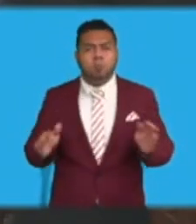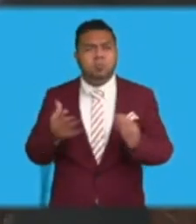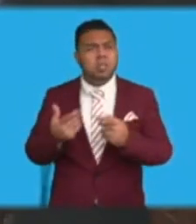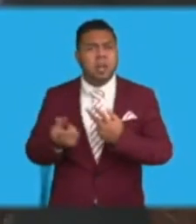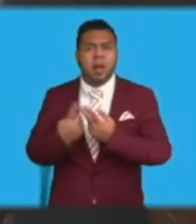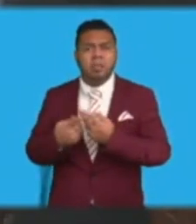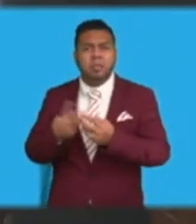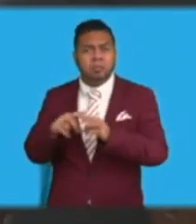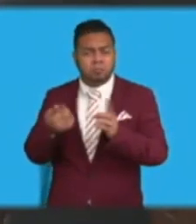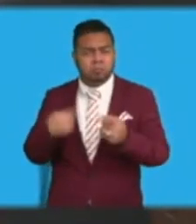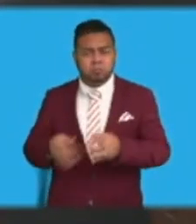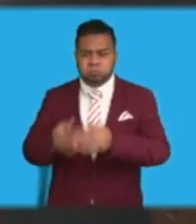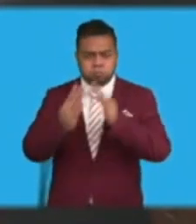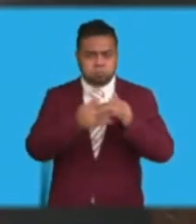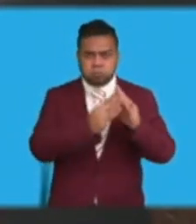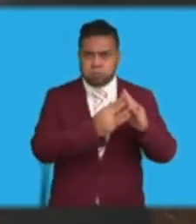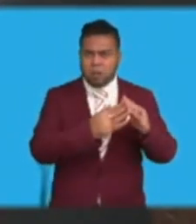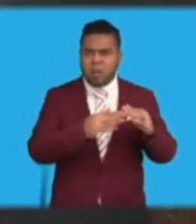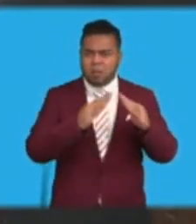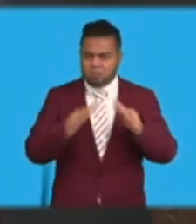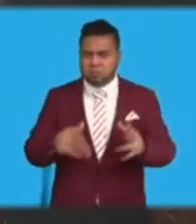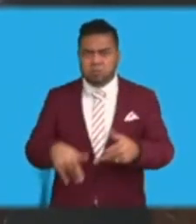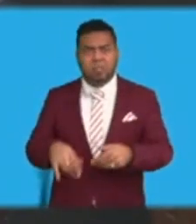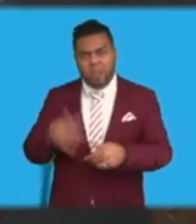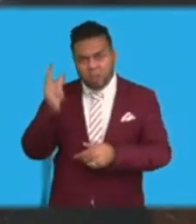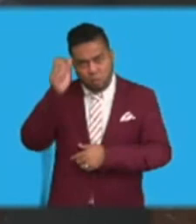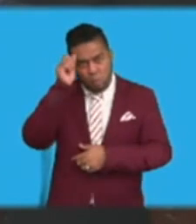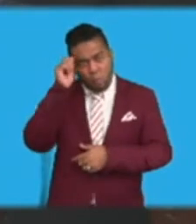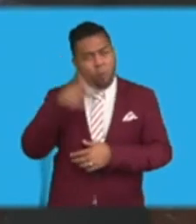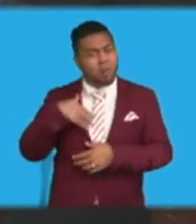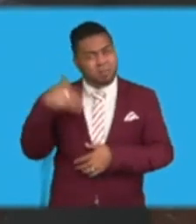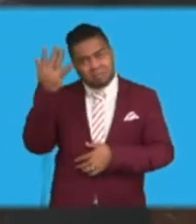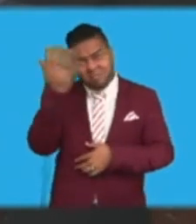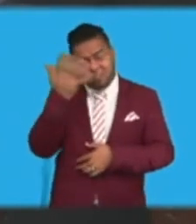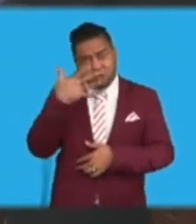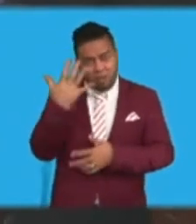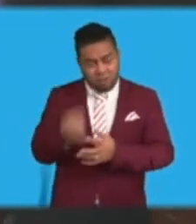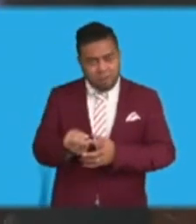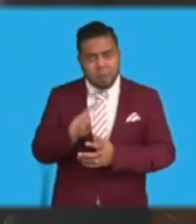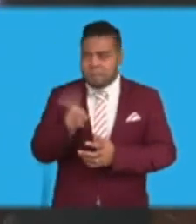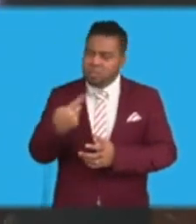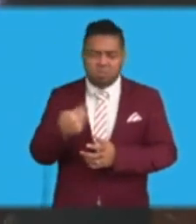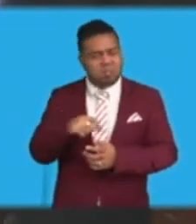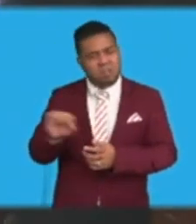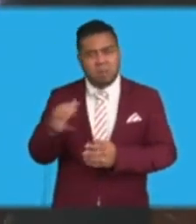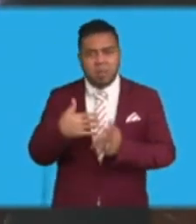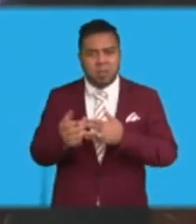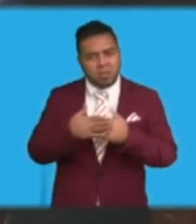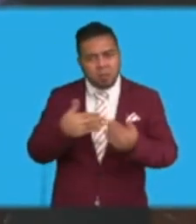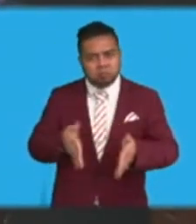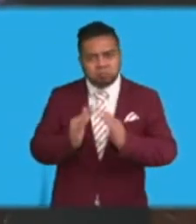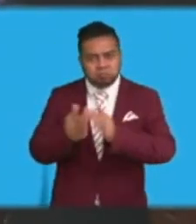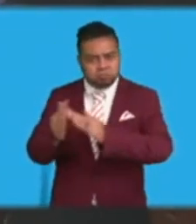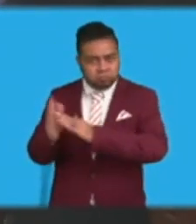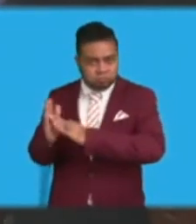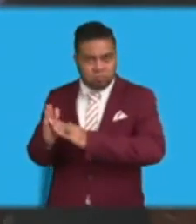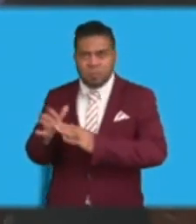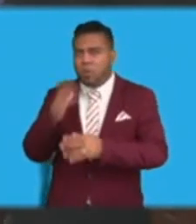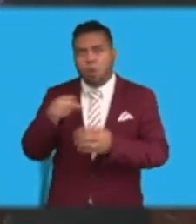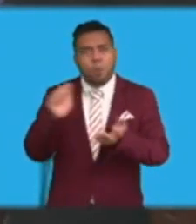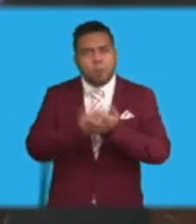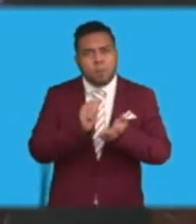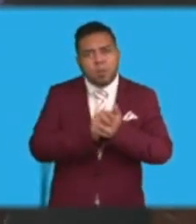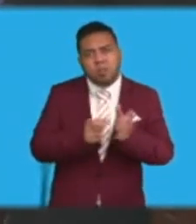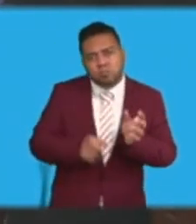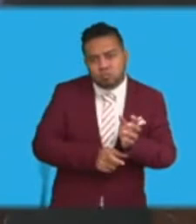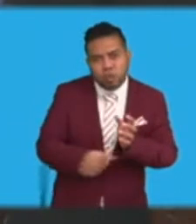zones, despite knowing their danger. Informal settlements do not have proper amenities, including proper drainage